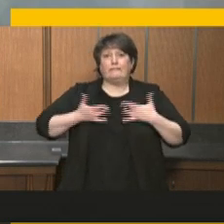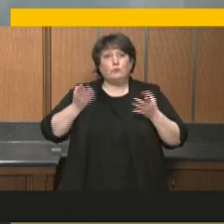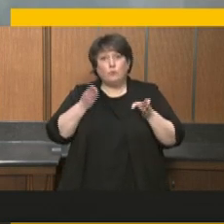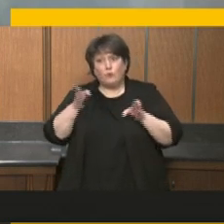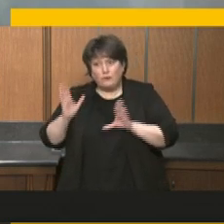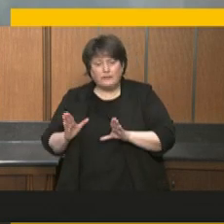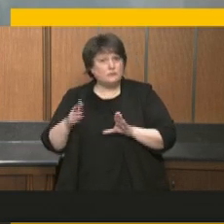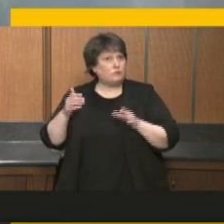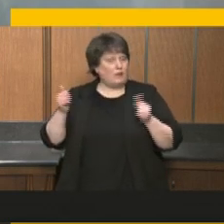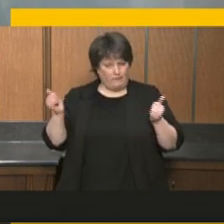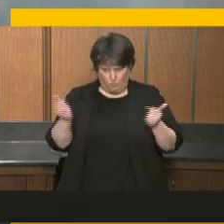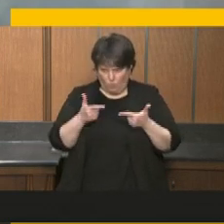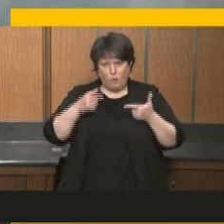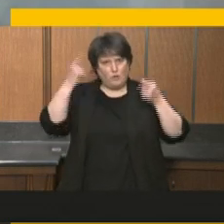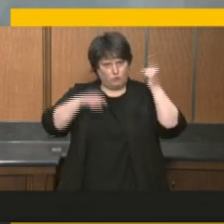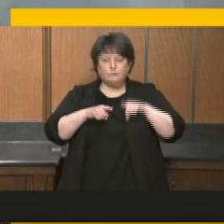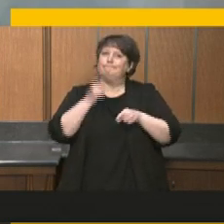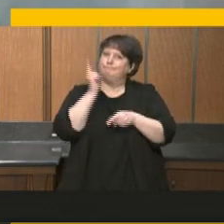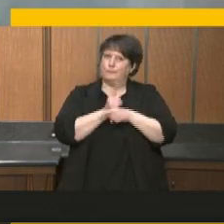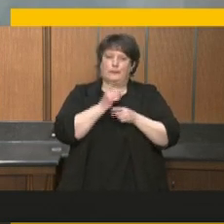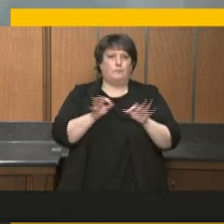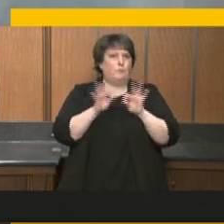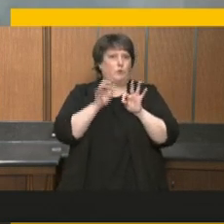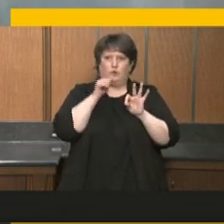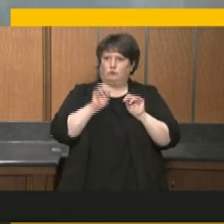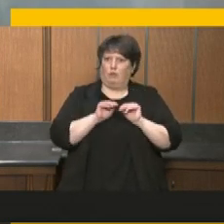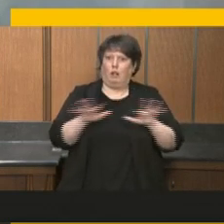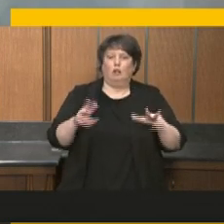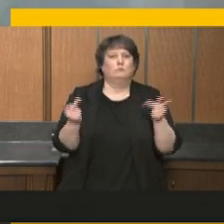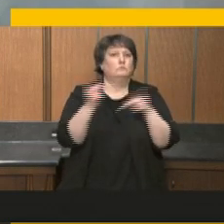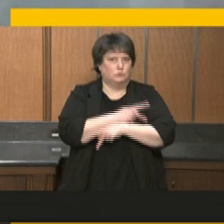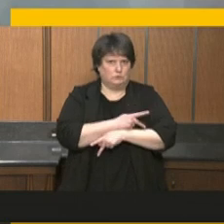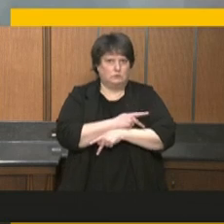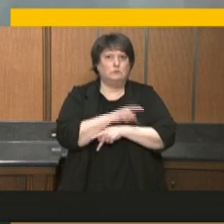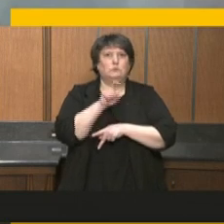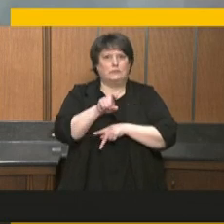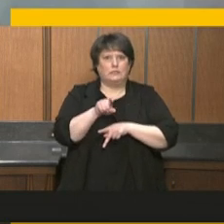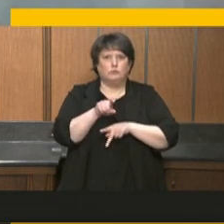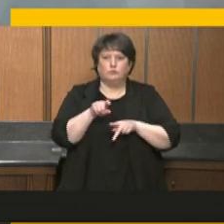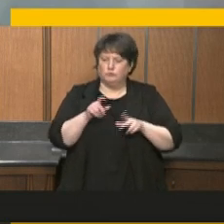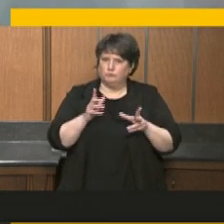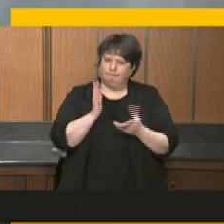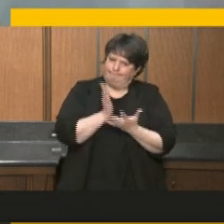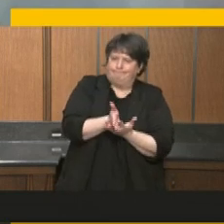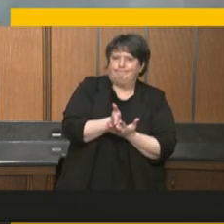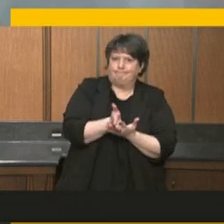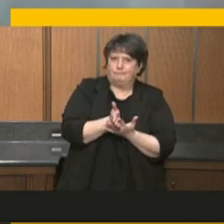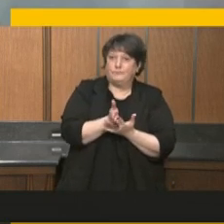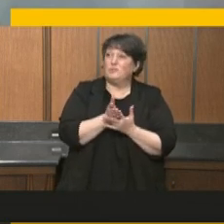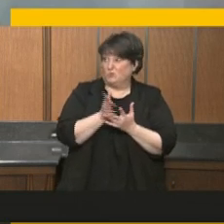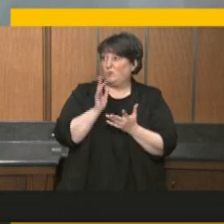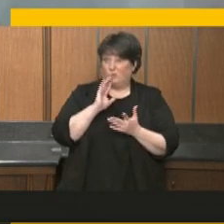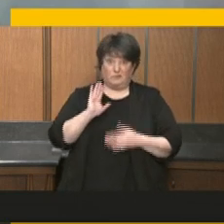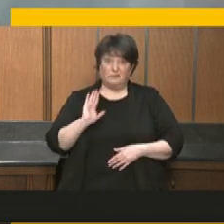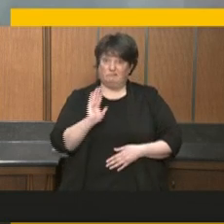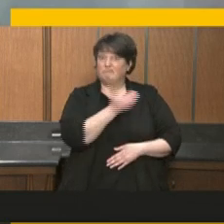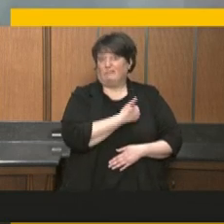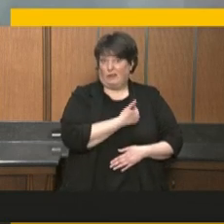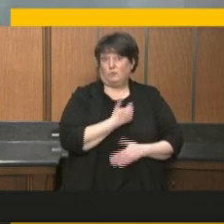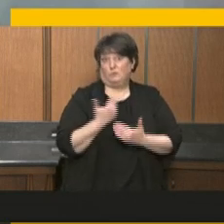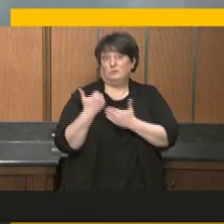to flatten this epidemic curve. Now it is up to the rest of us, and Canadians are embracing the concept of social